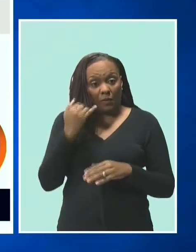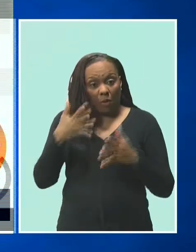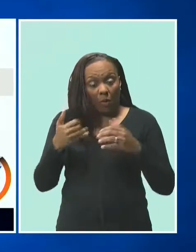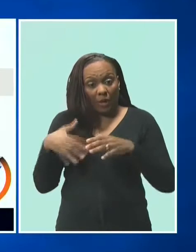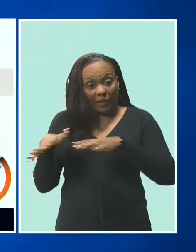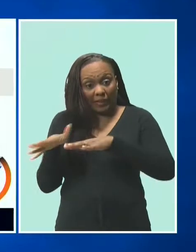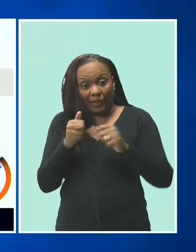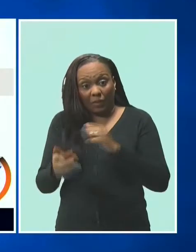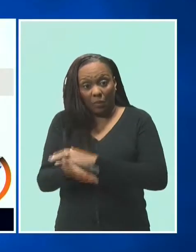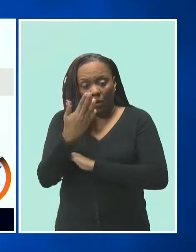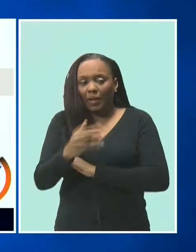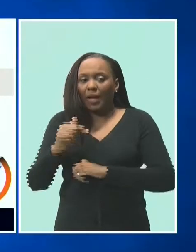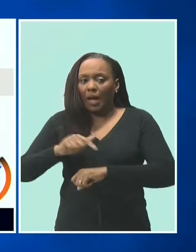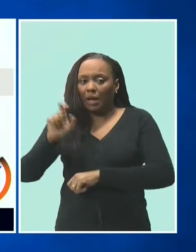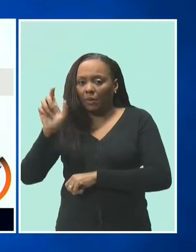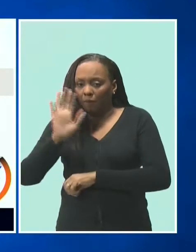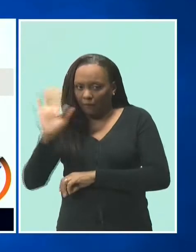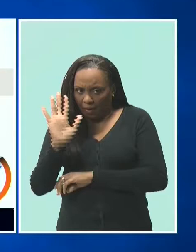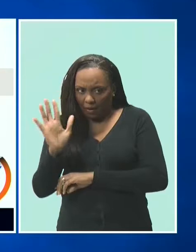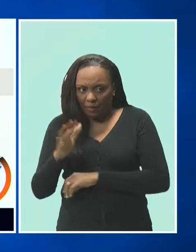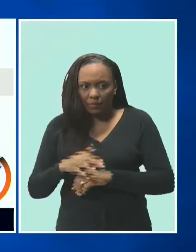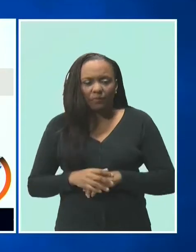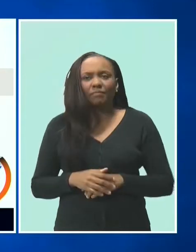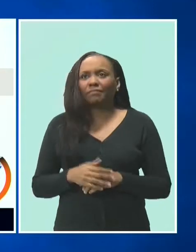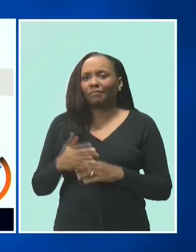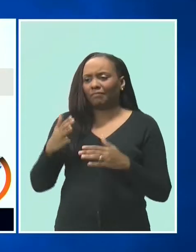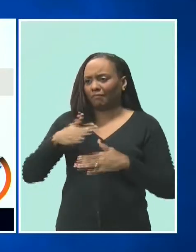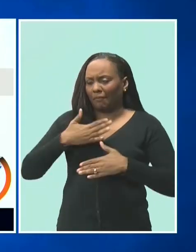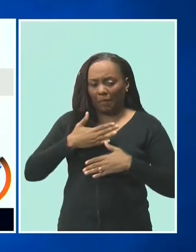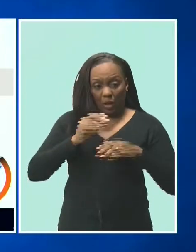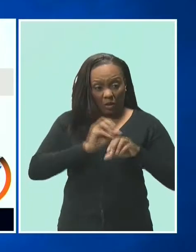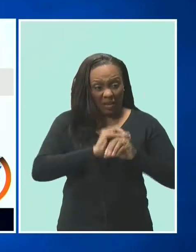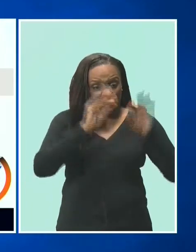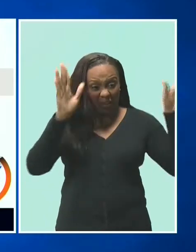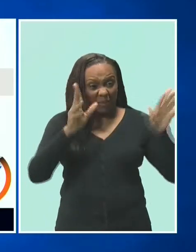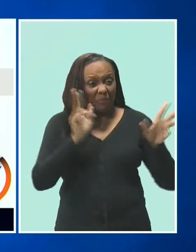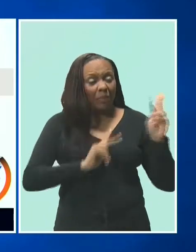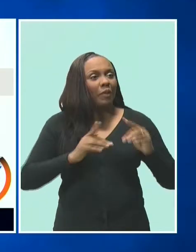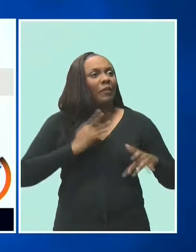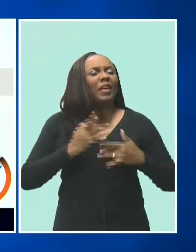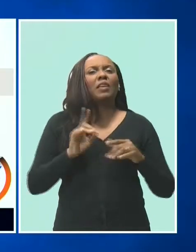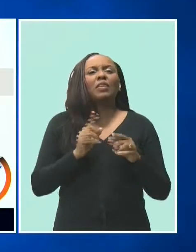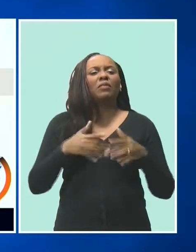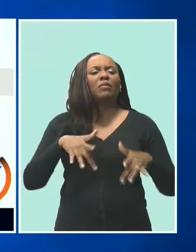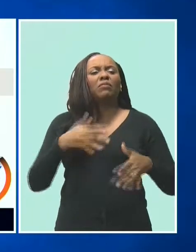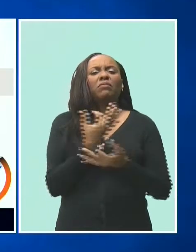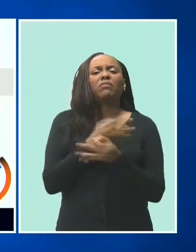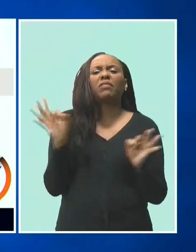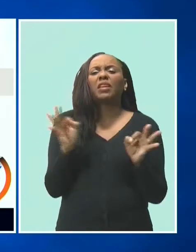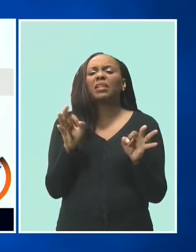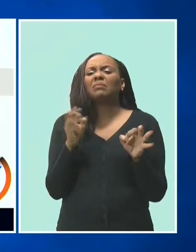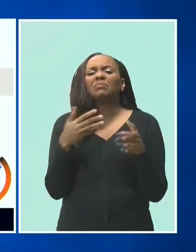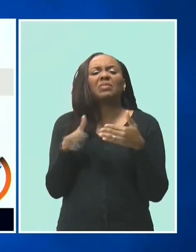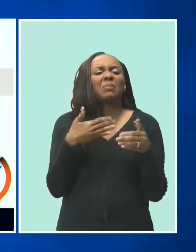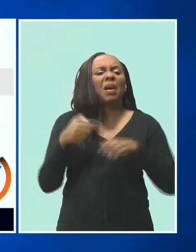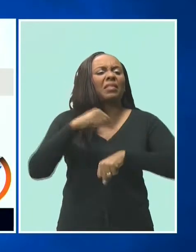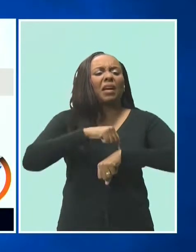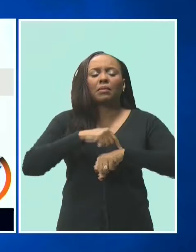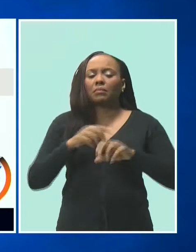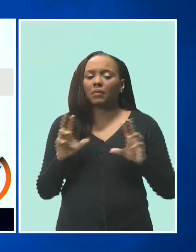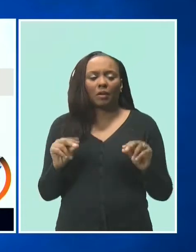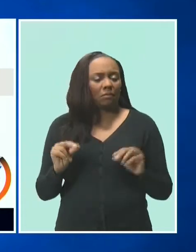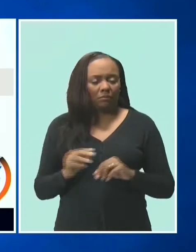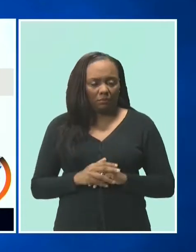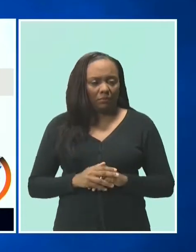that up because I think a lot of people still had the idea that it was full free movement again. Yeah, that's actually a perfect segue into